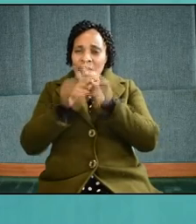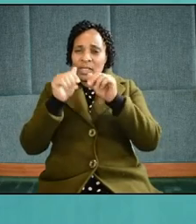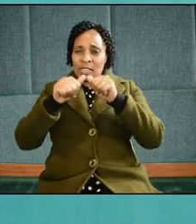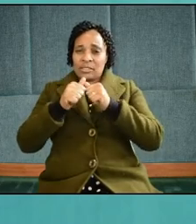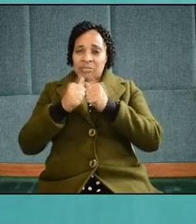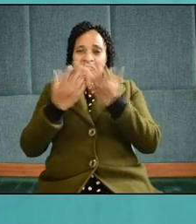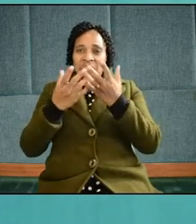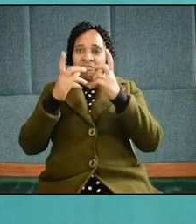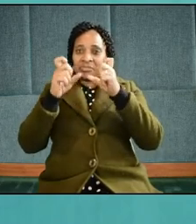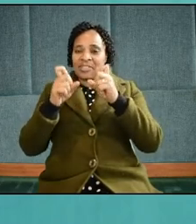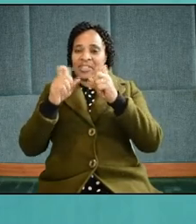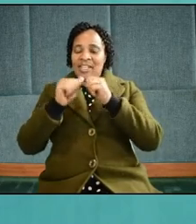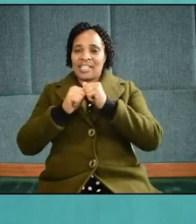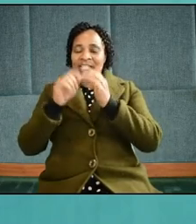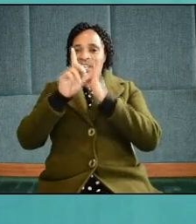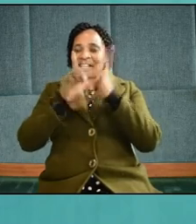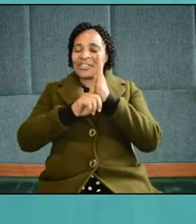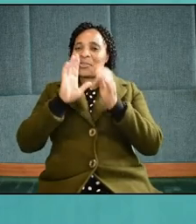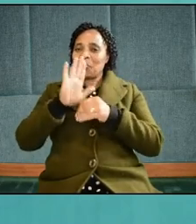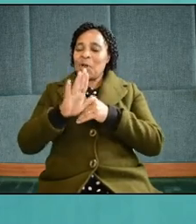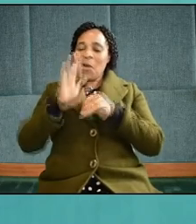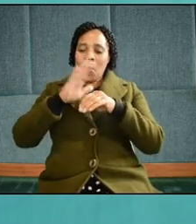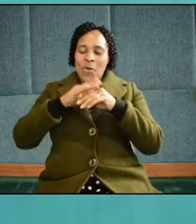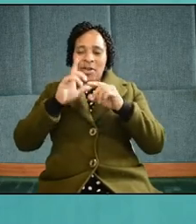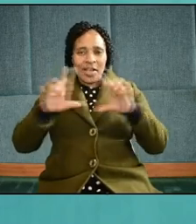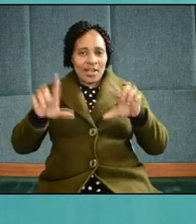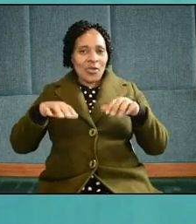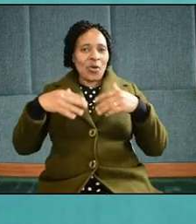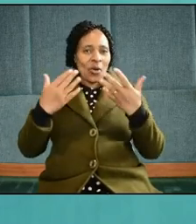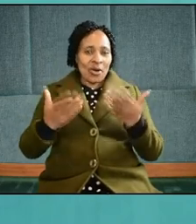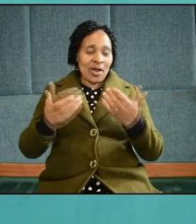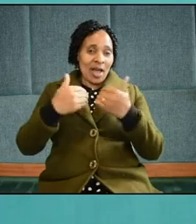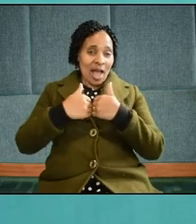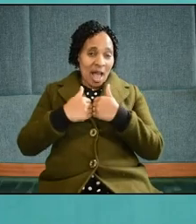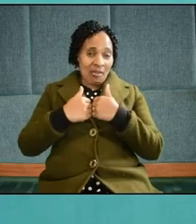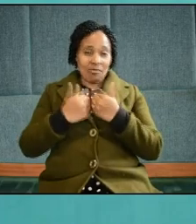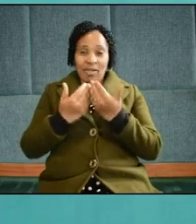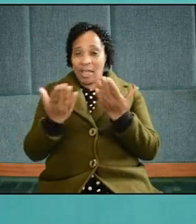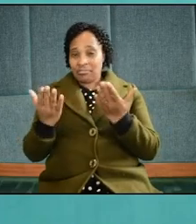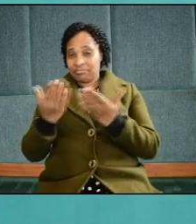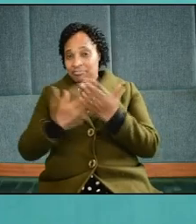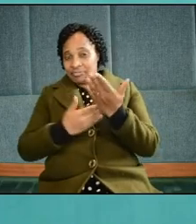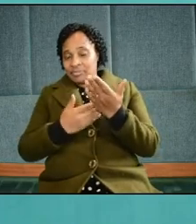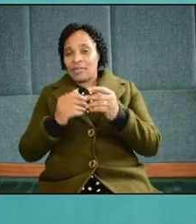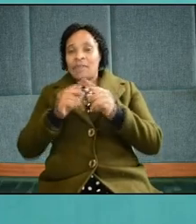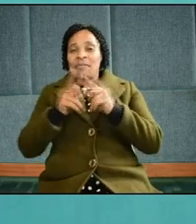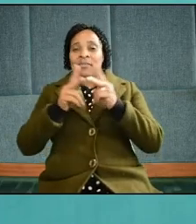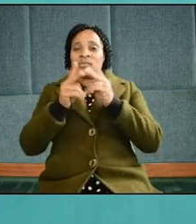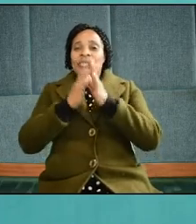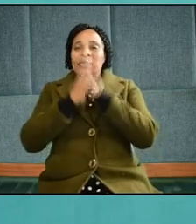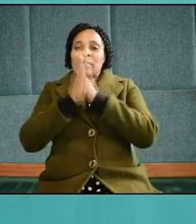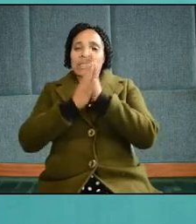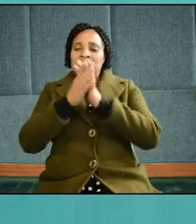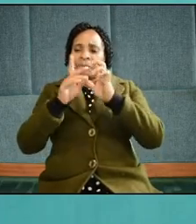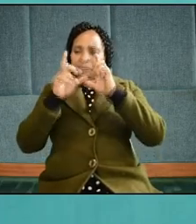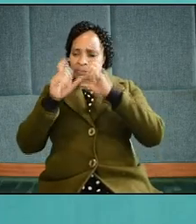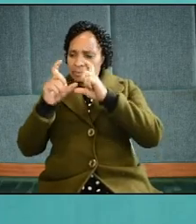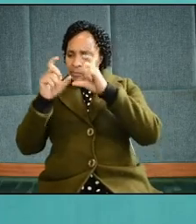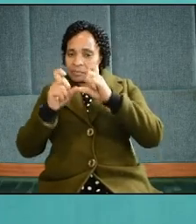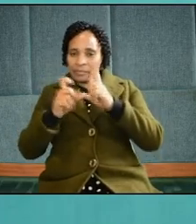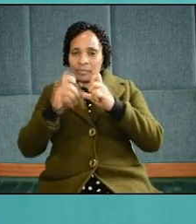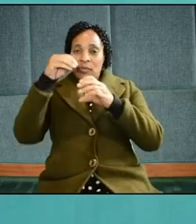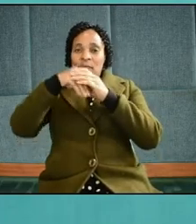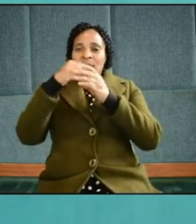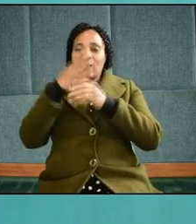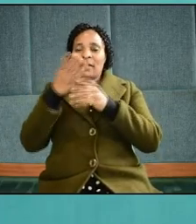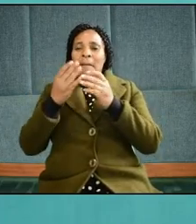you turn with me to your lessons, whether it's online or if you have a hard copy. There's a very interesting photo that has been put there, and